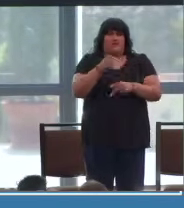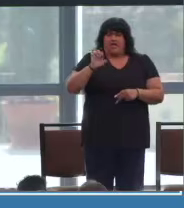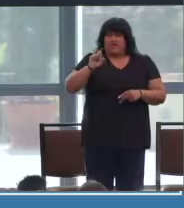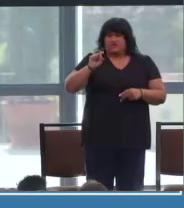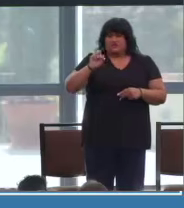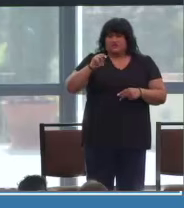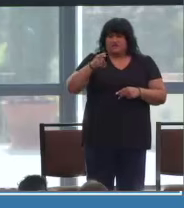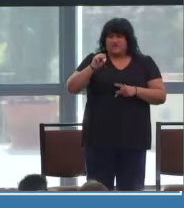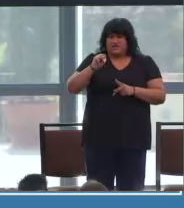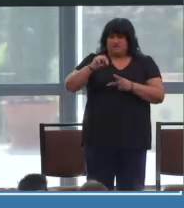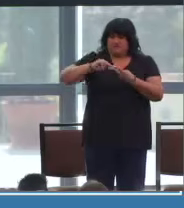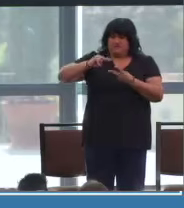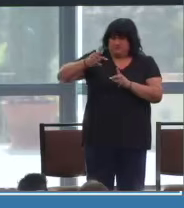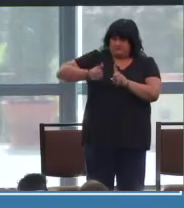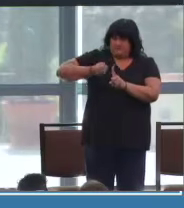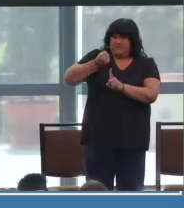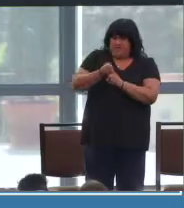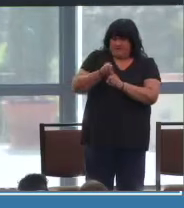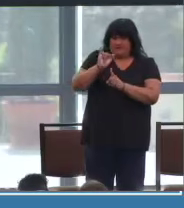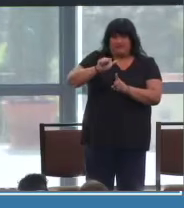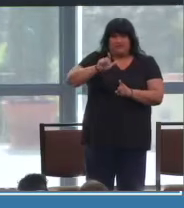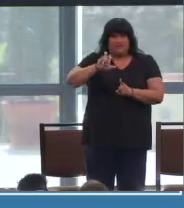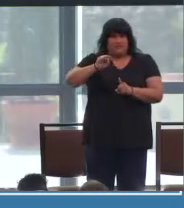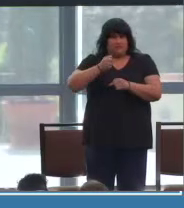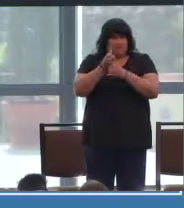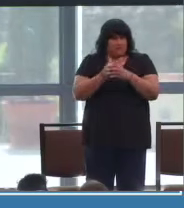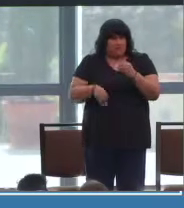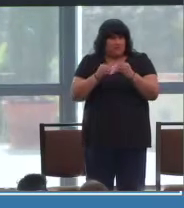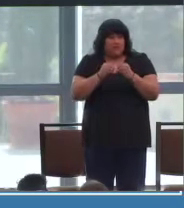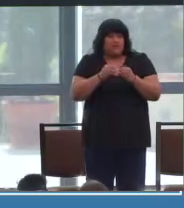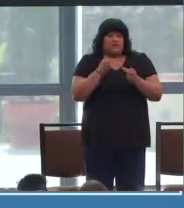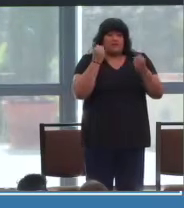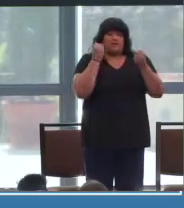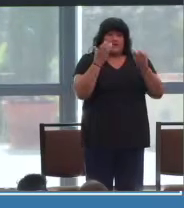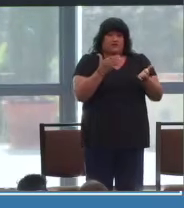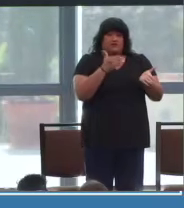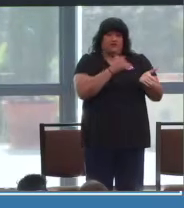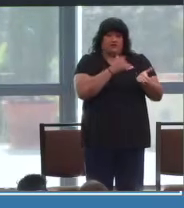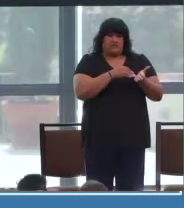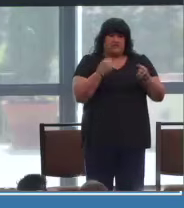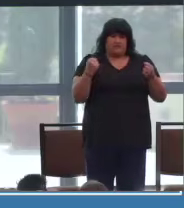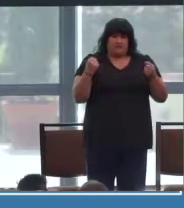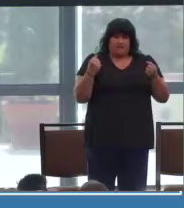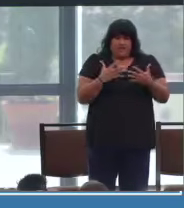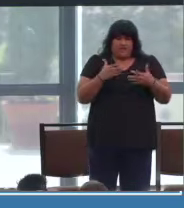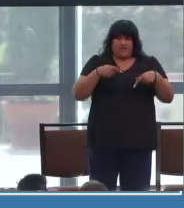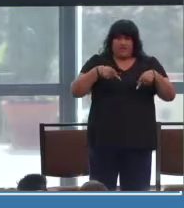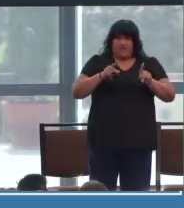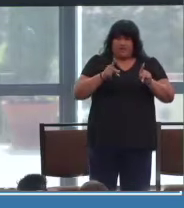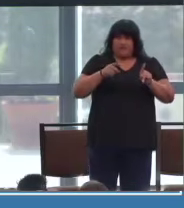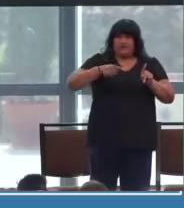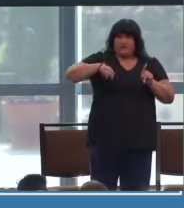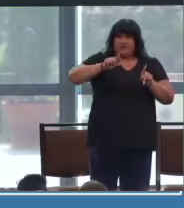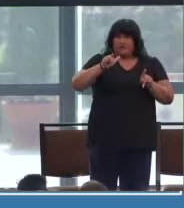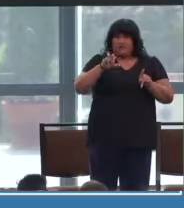plays. And so because of that, I think there were a lot of rheumatologists that were very afraid to allow their lupus patients to go on